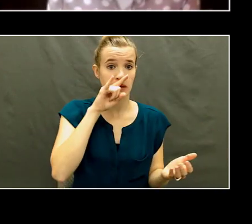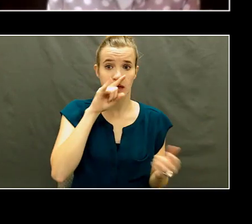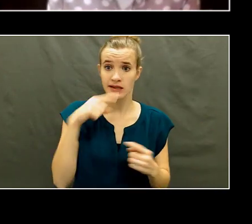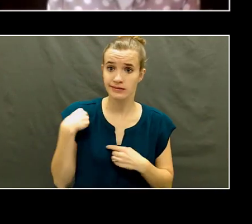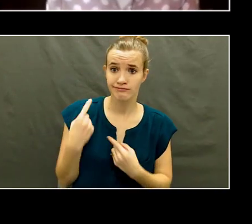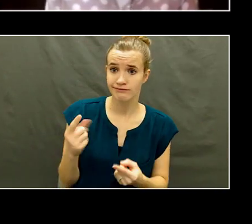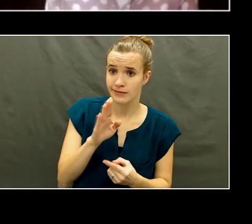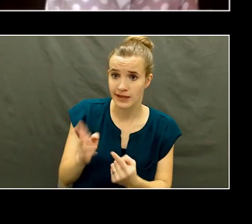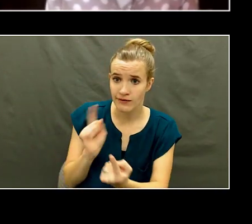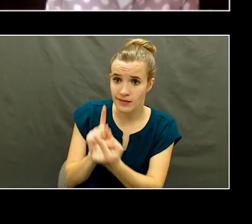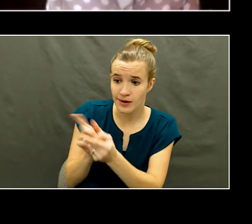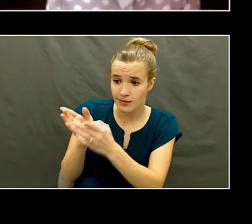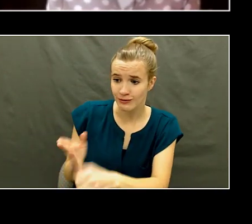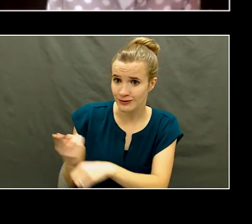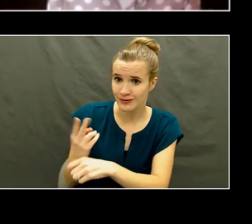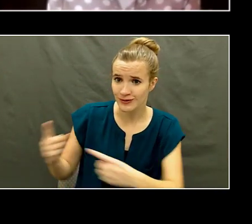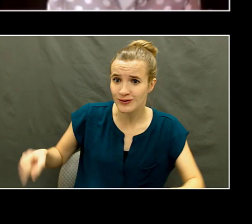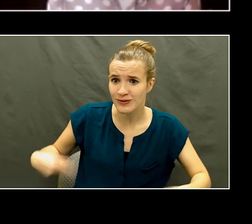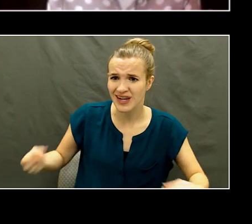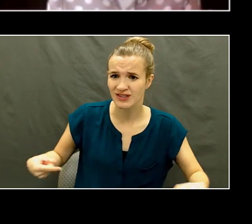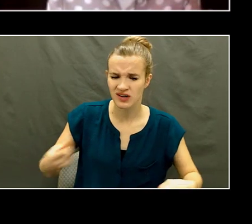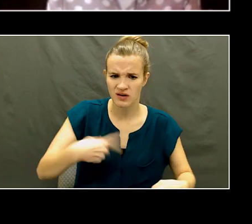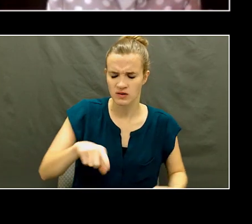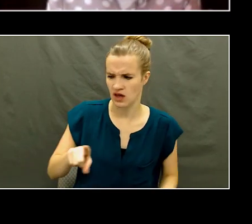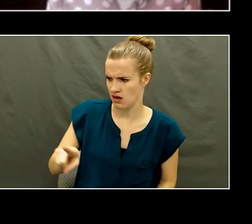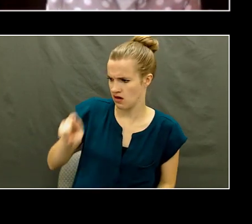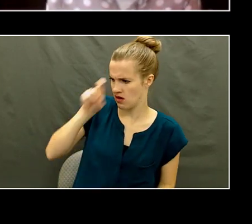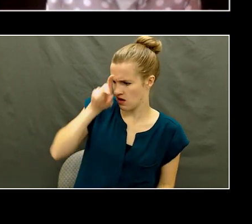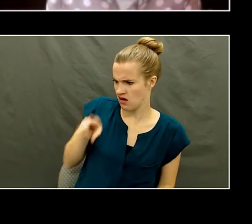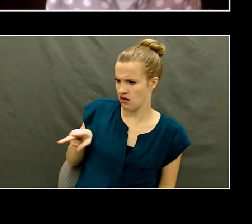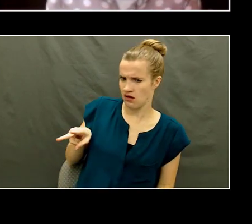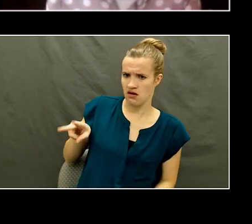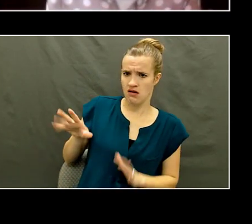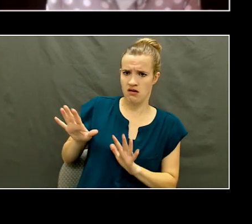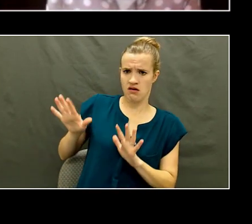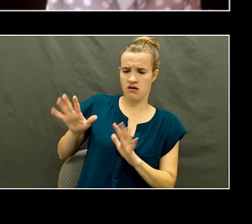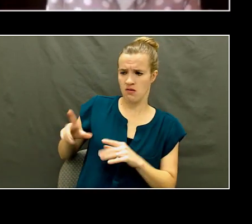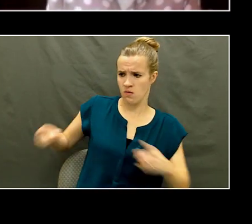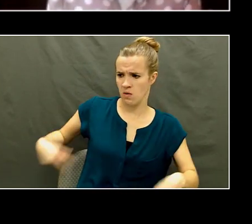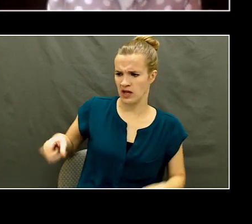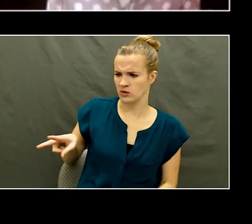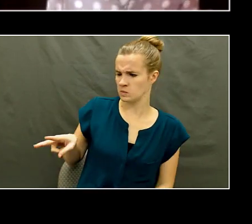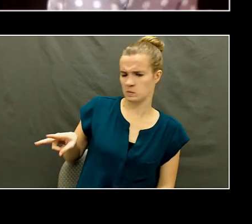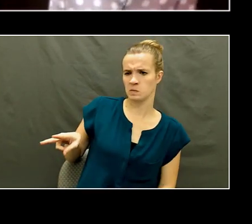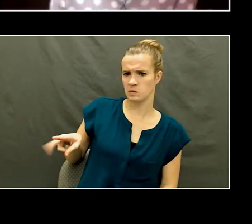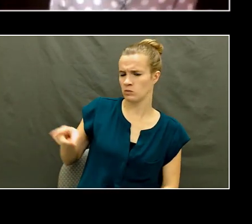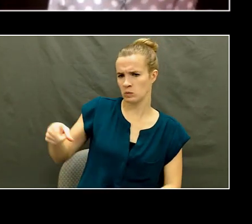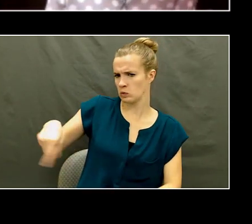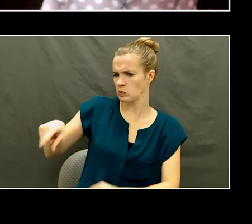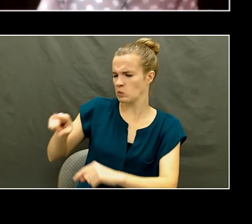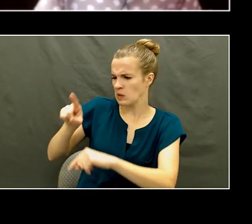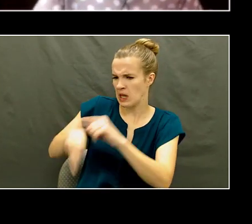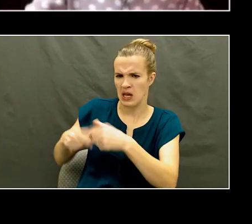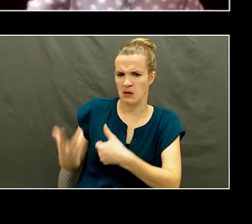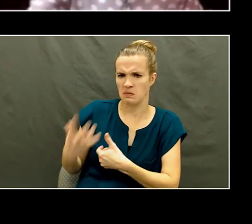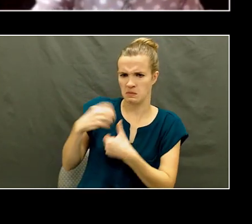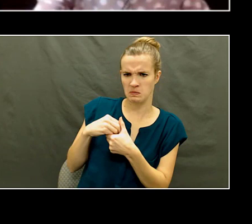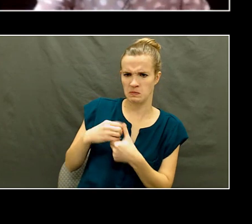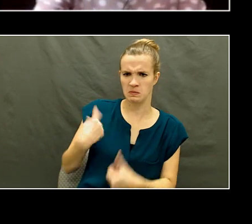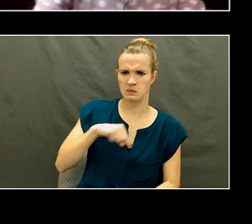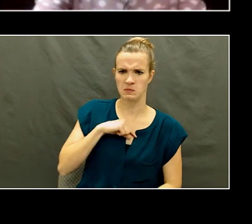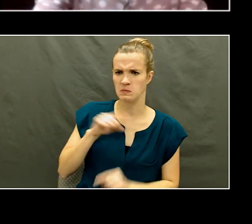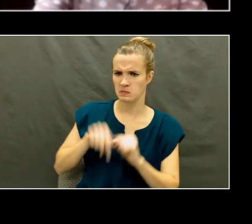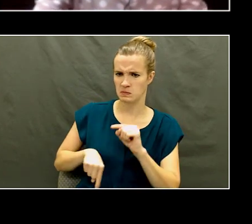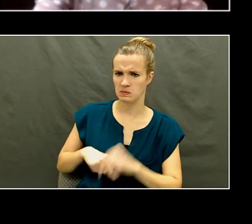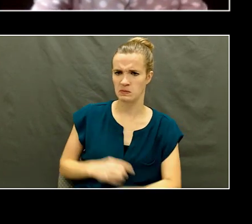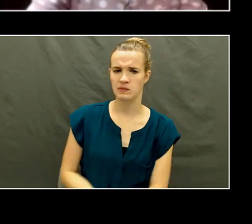in a wheelchair, her classmates are confused and even a little afraid. "You'll never be one of us," some of them